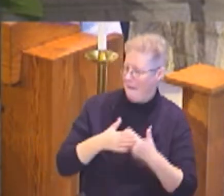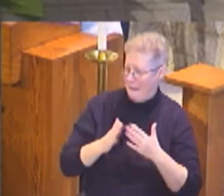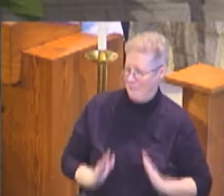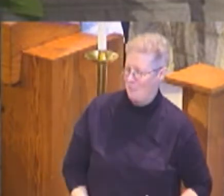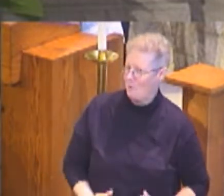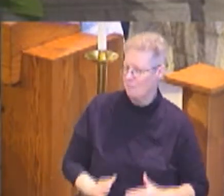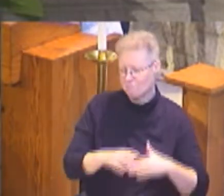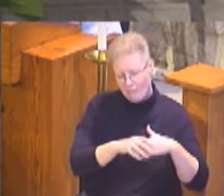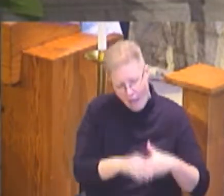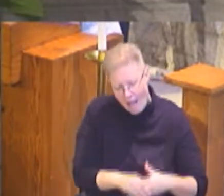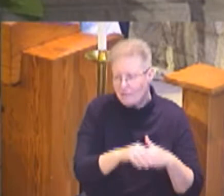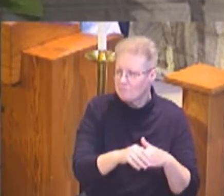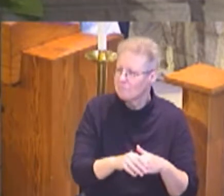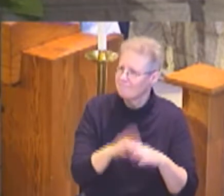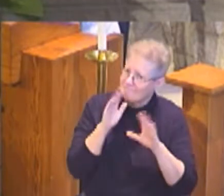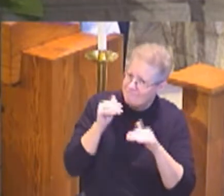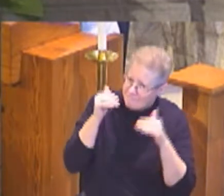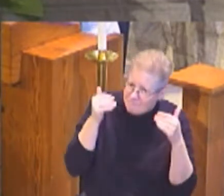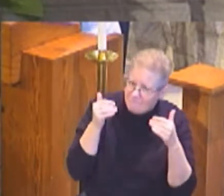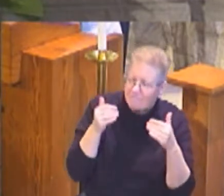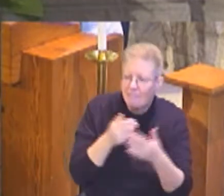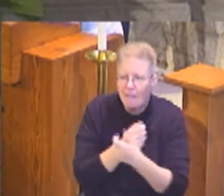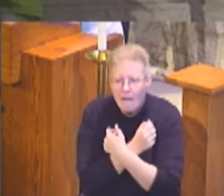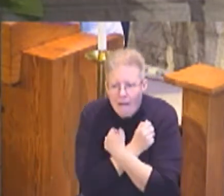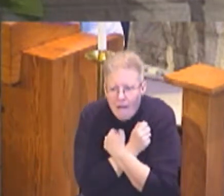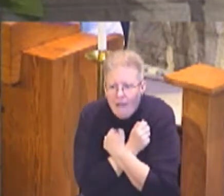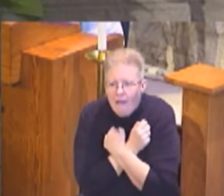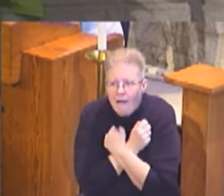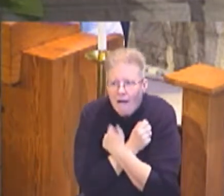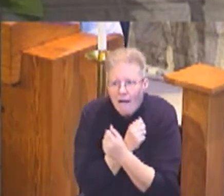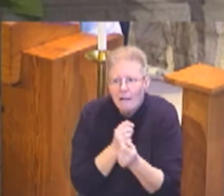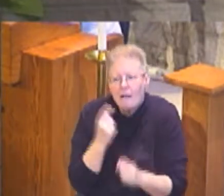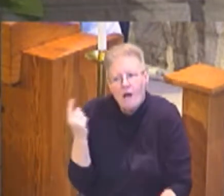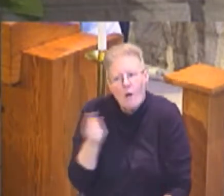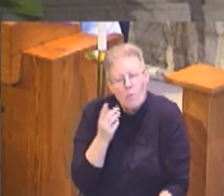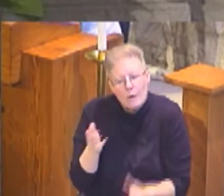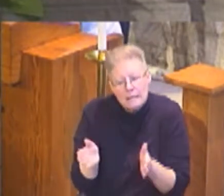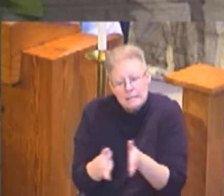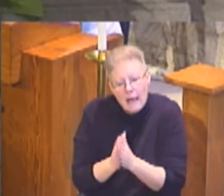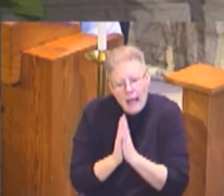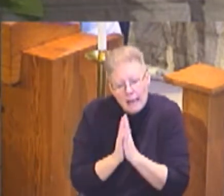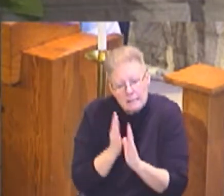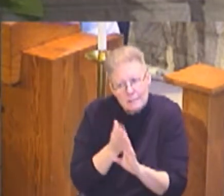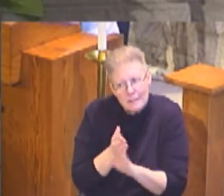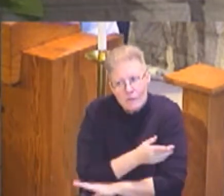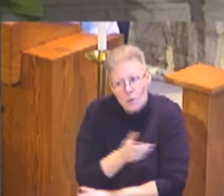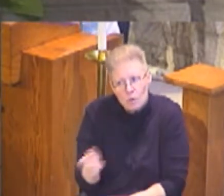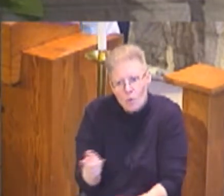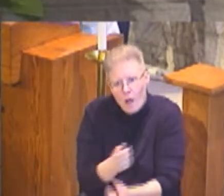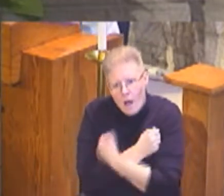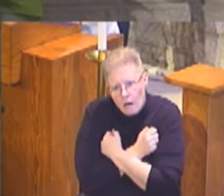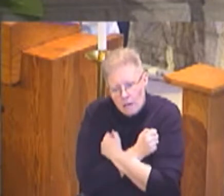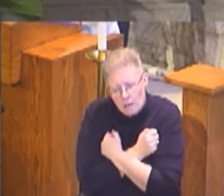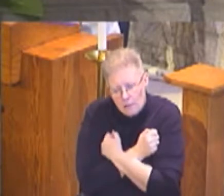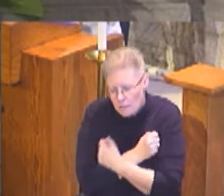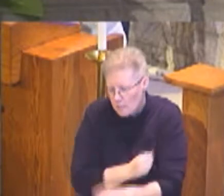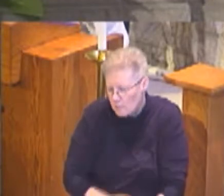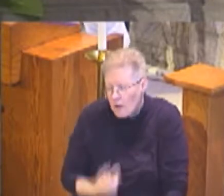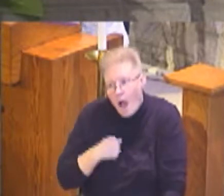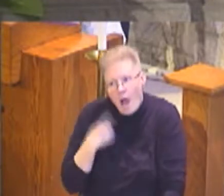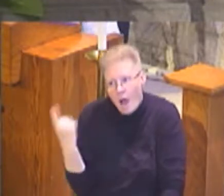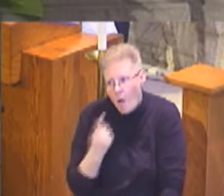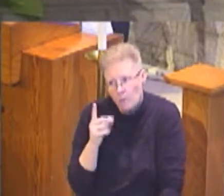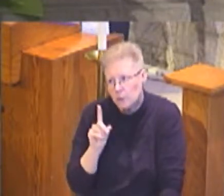them with a handshake, a smile, a hug, but always ask before you hug. I always do